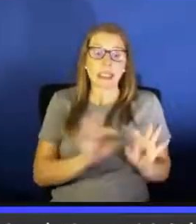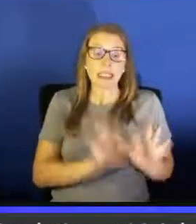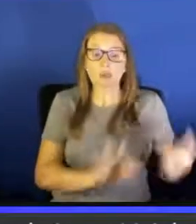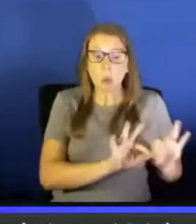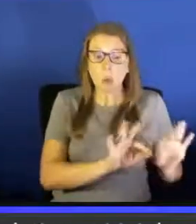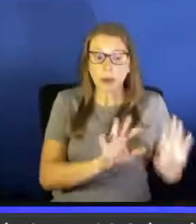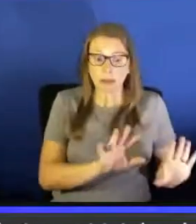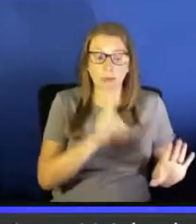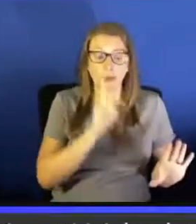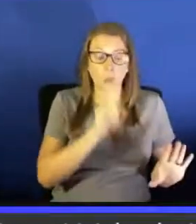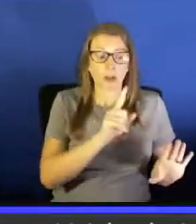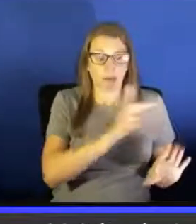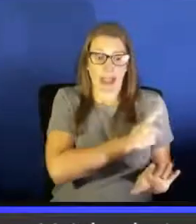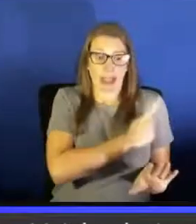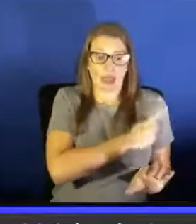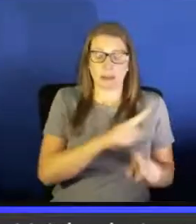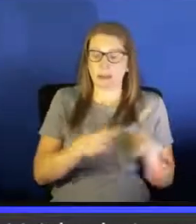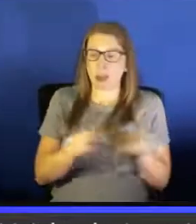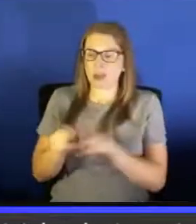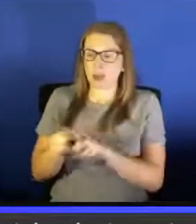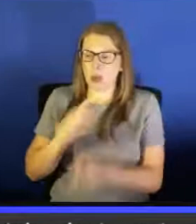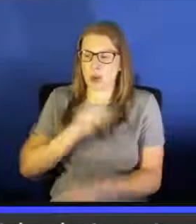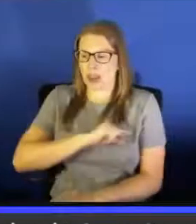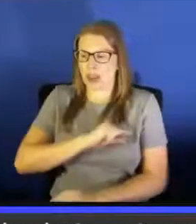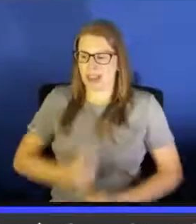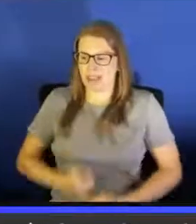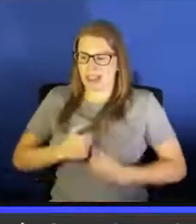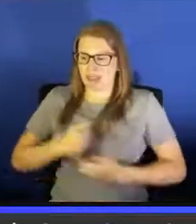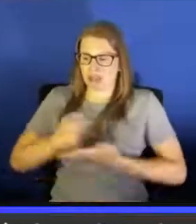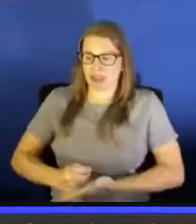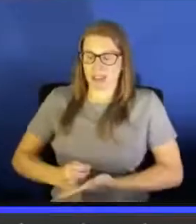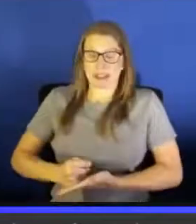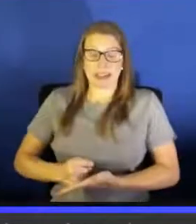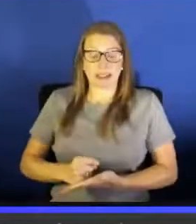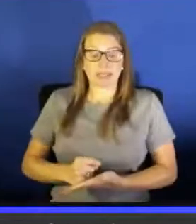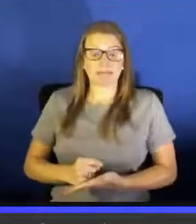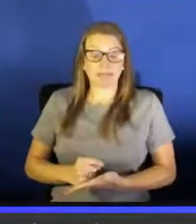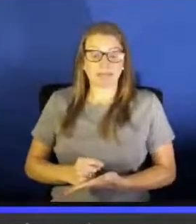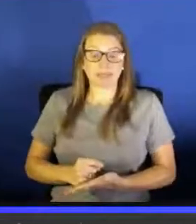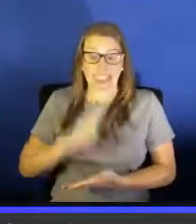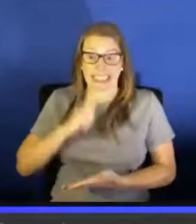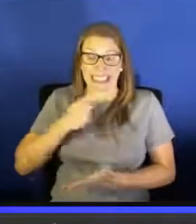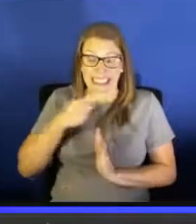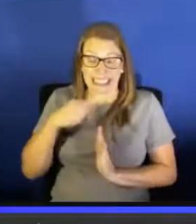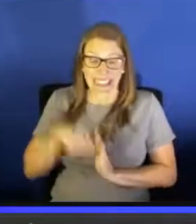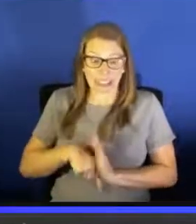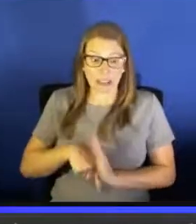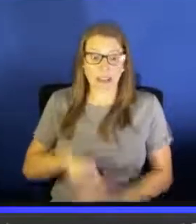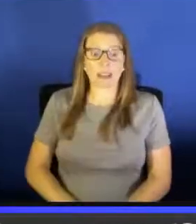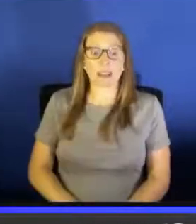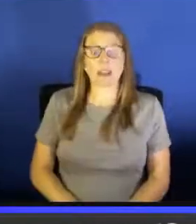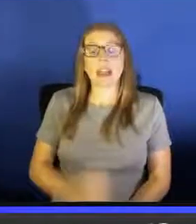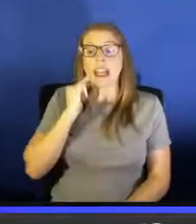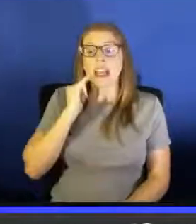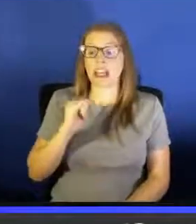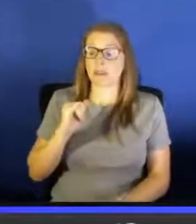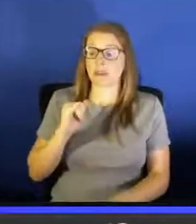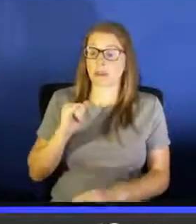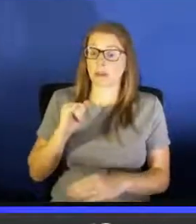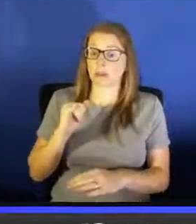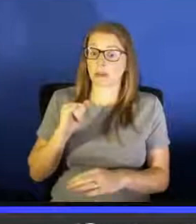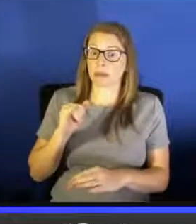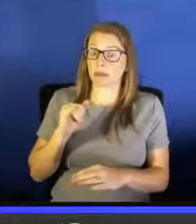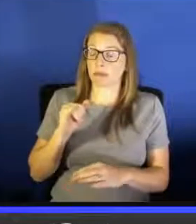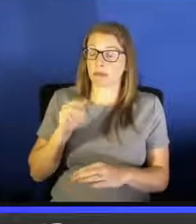you have to think about quality of life and treatment intensity, right? So if you get a prostate cancer diagnosed early, you need